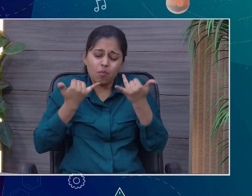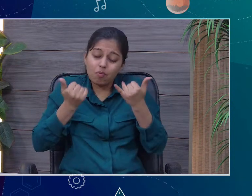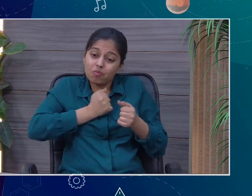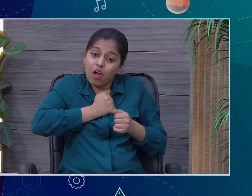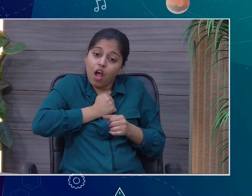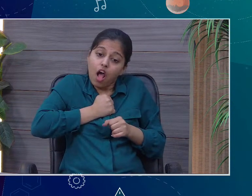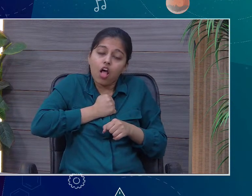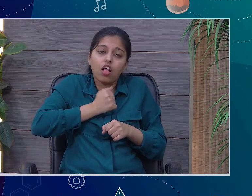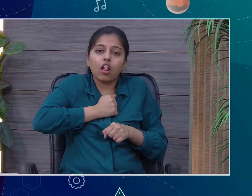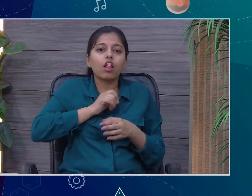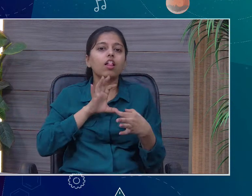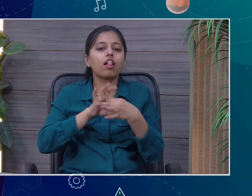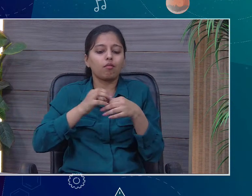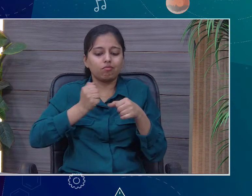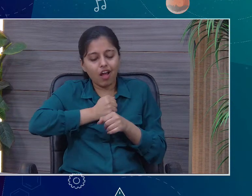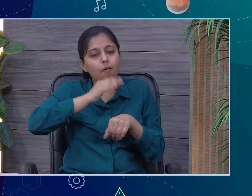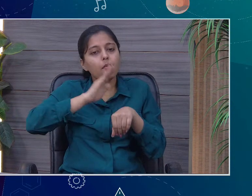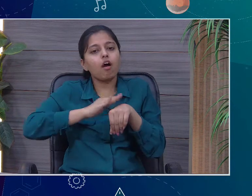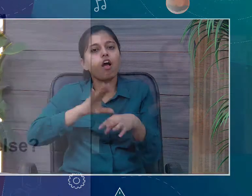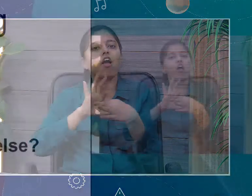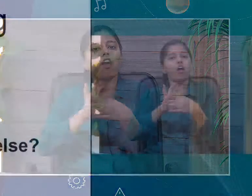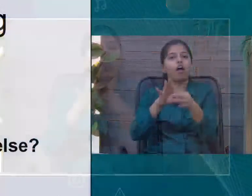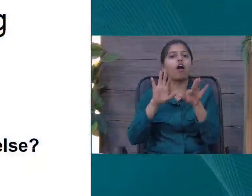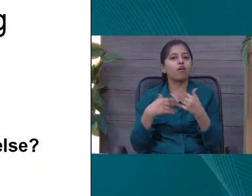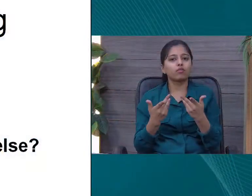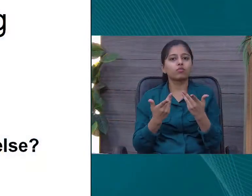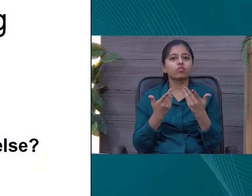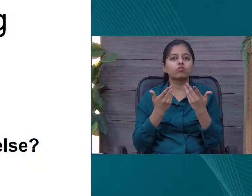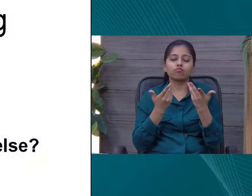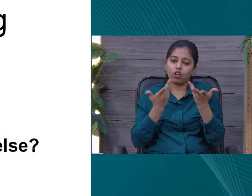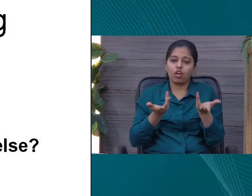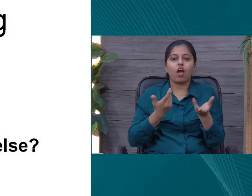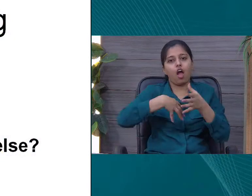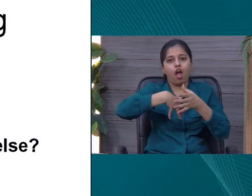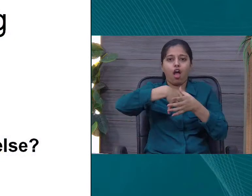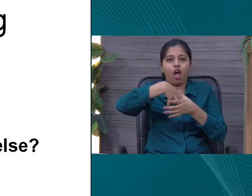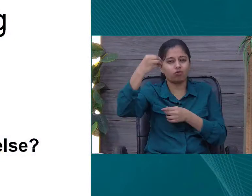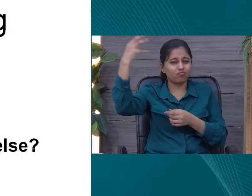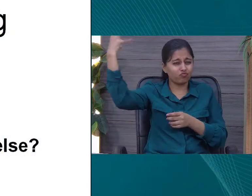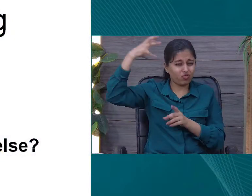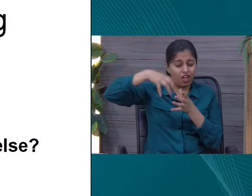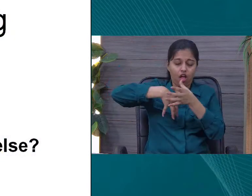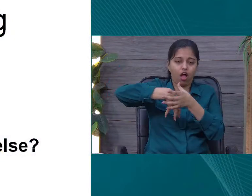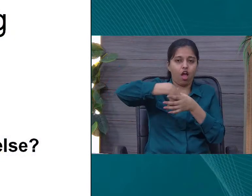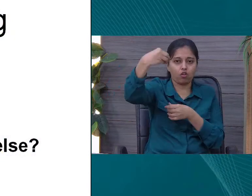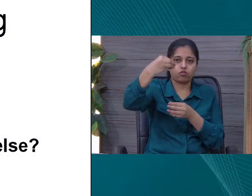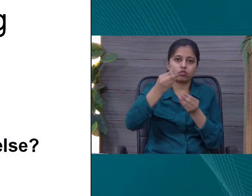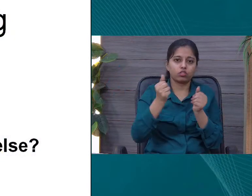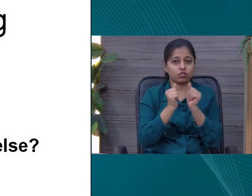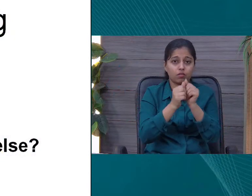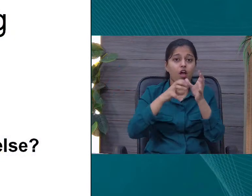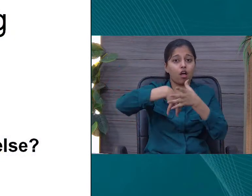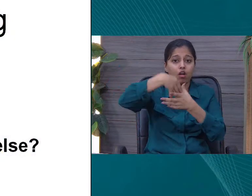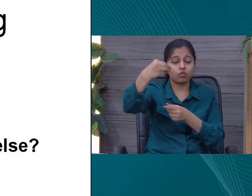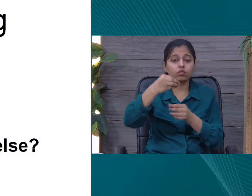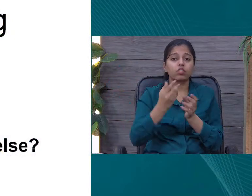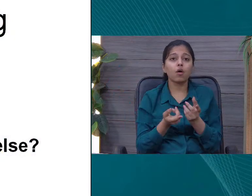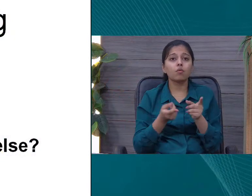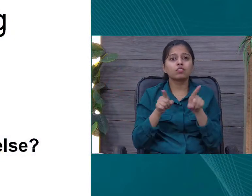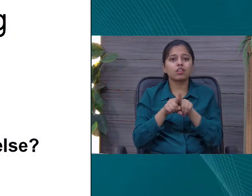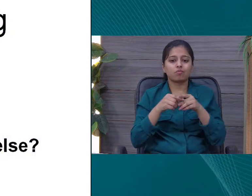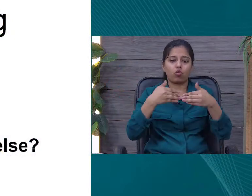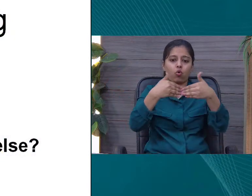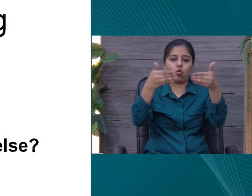with their own experiences? So for that we can take them out in the sun. We can ask them to make a